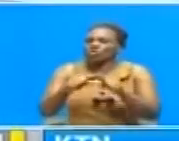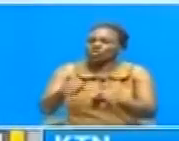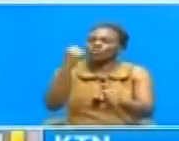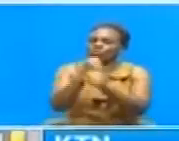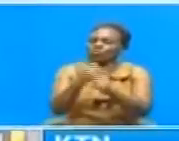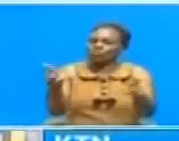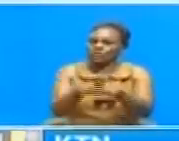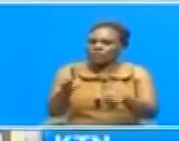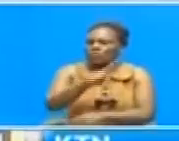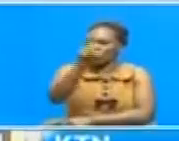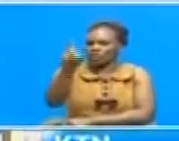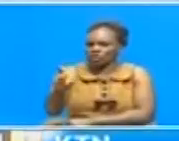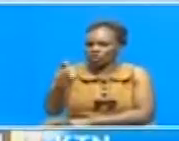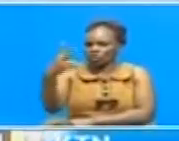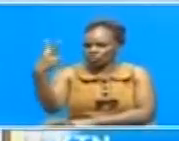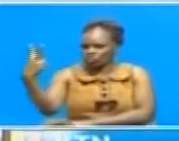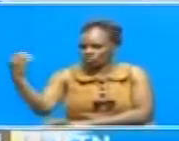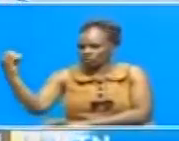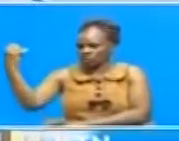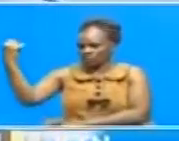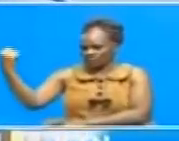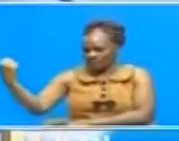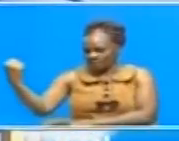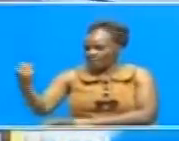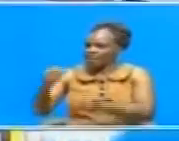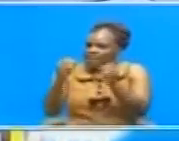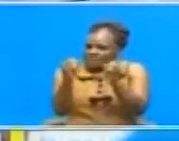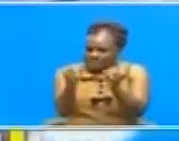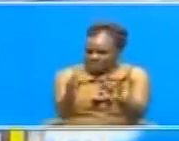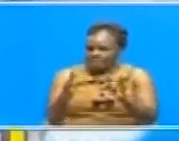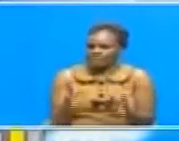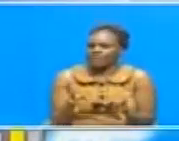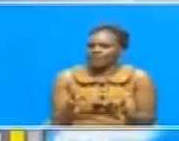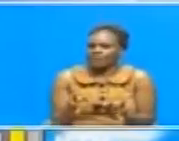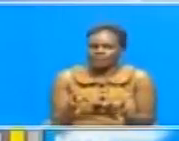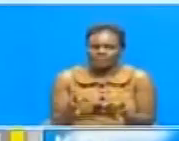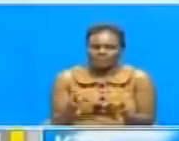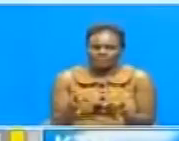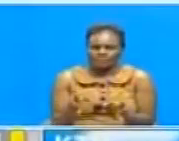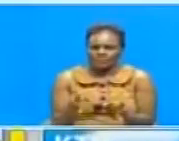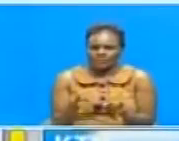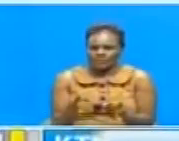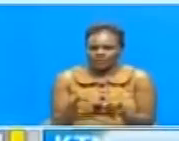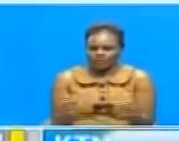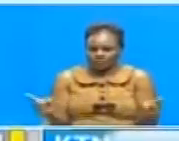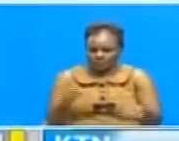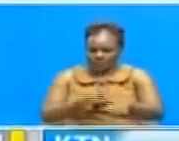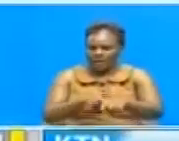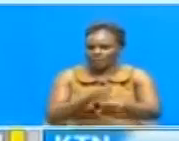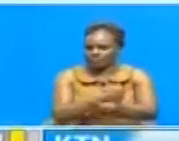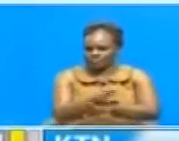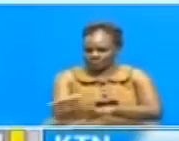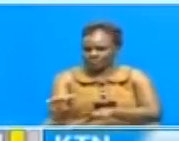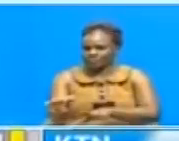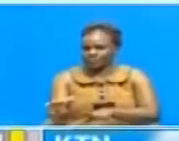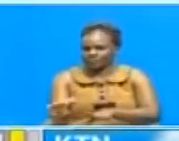doing that? We were asking that question in 2005. Okay. If they I'm sorry, I have here. To cut you short because yes. the time is running